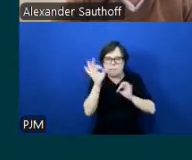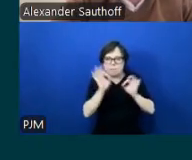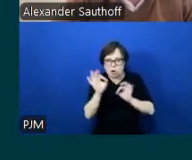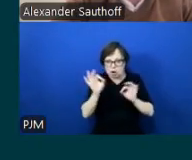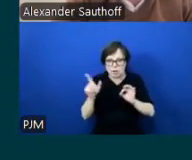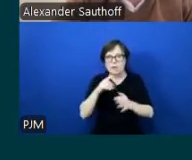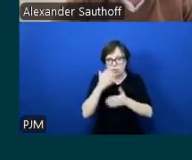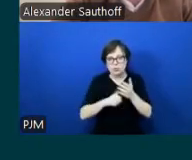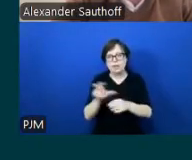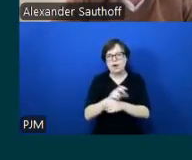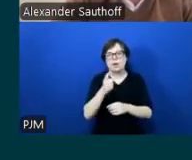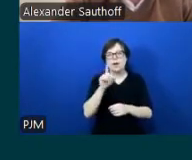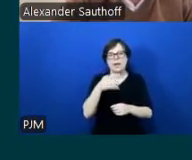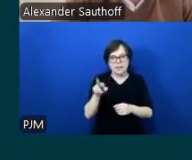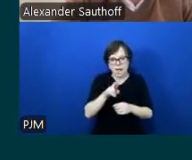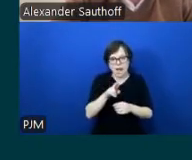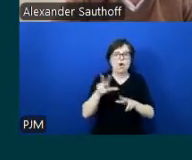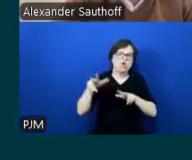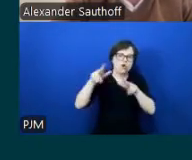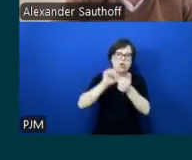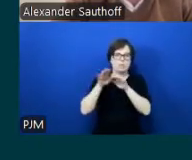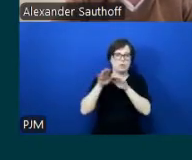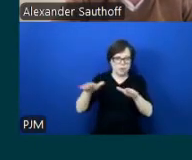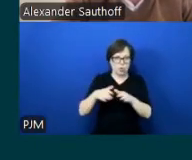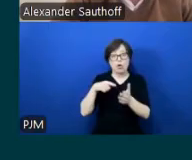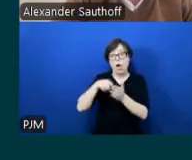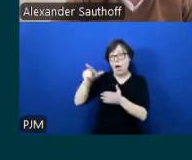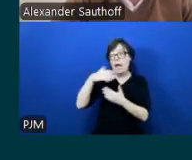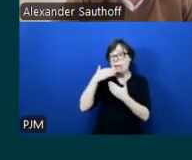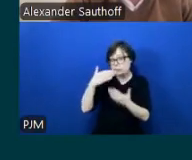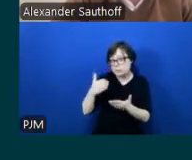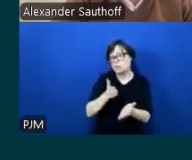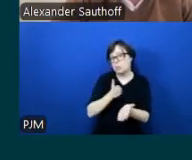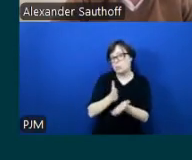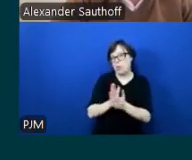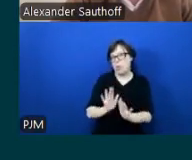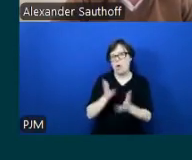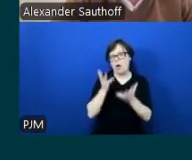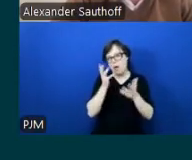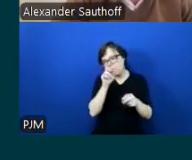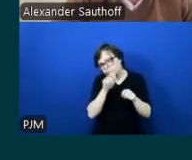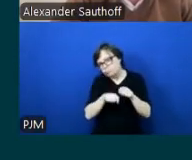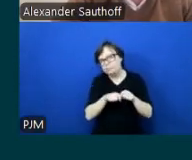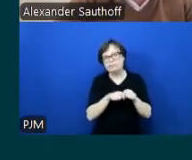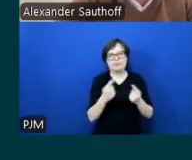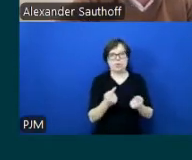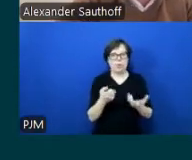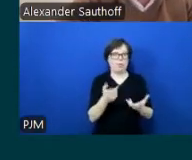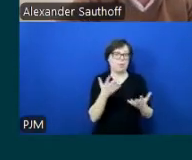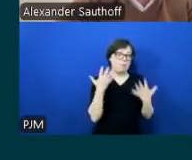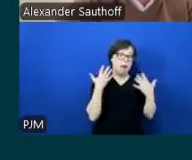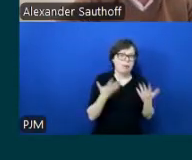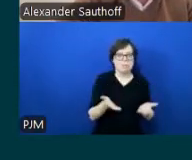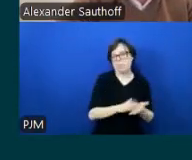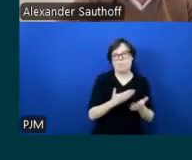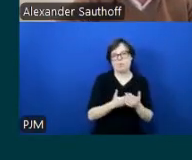for example, that helps to assess that, for example, for a park, we have 40 to 50% of the canopy